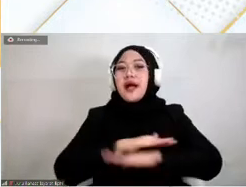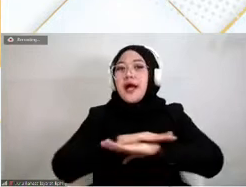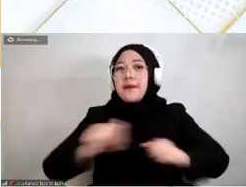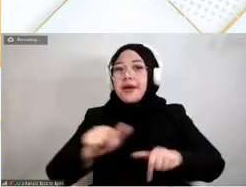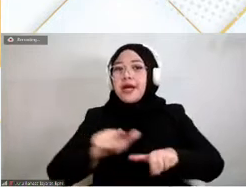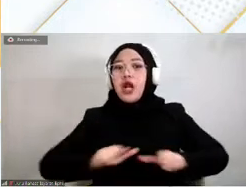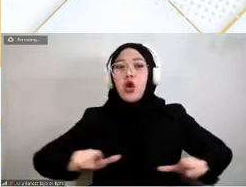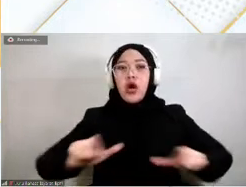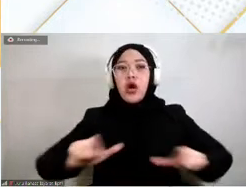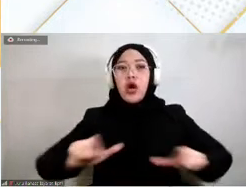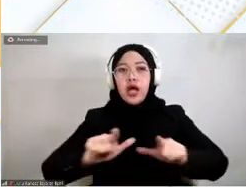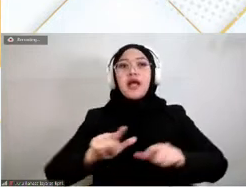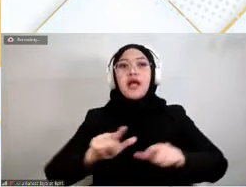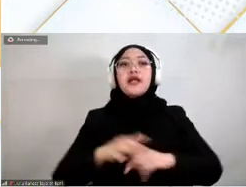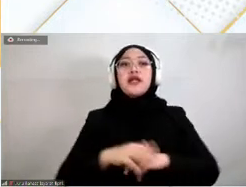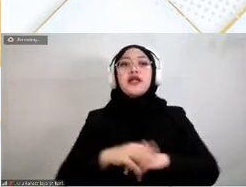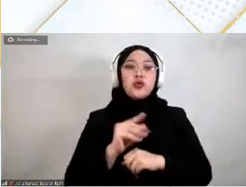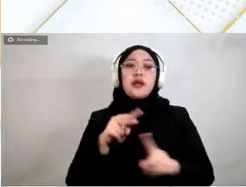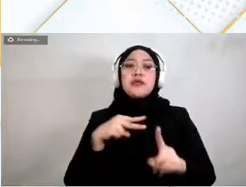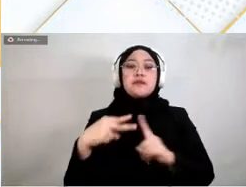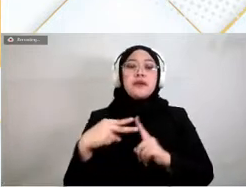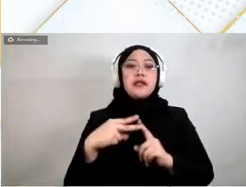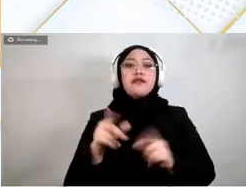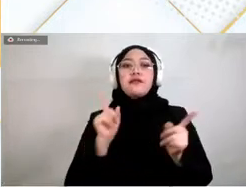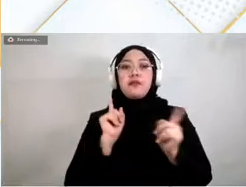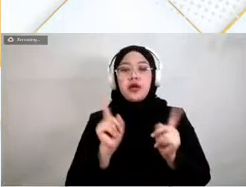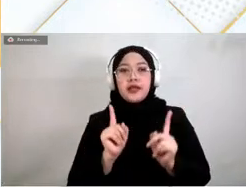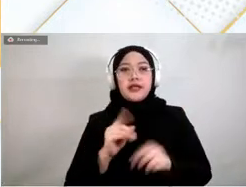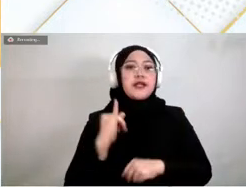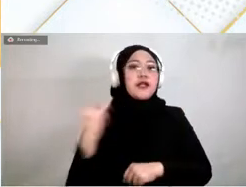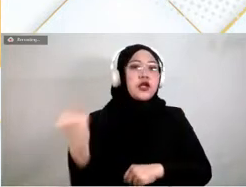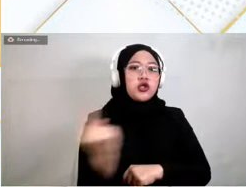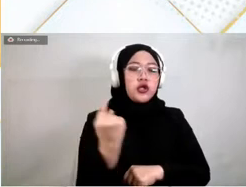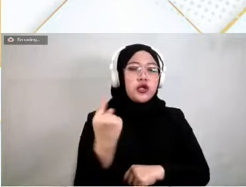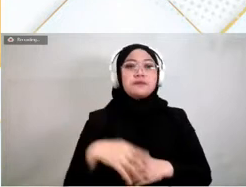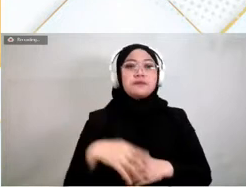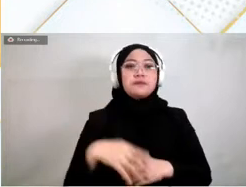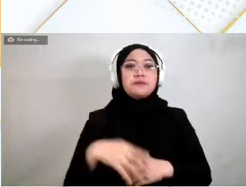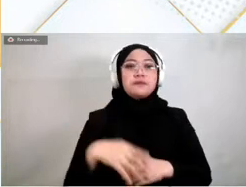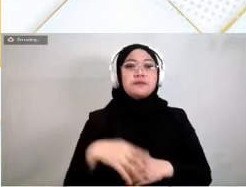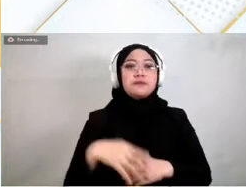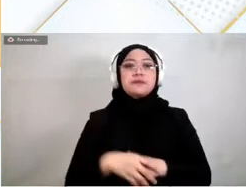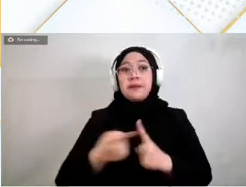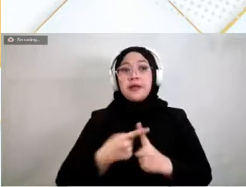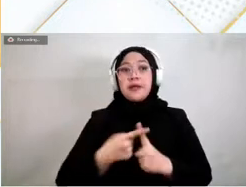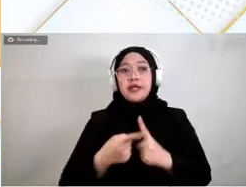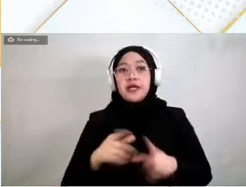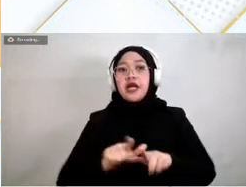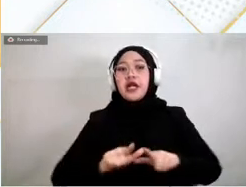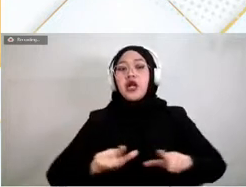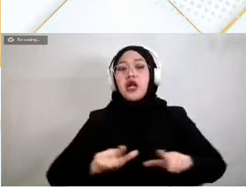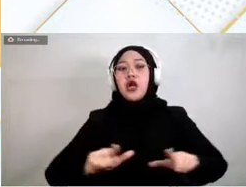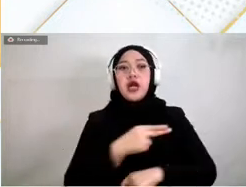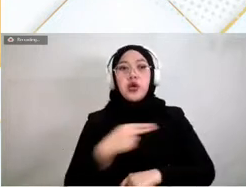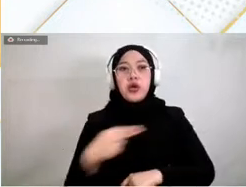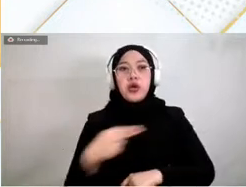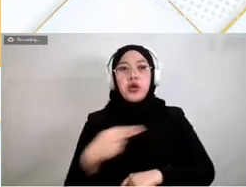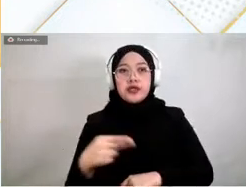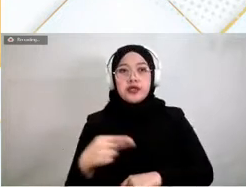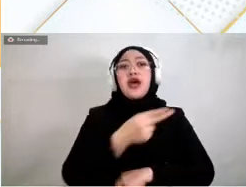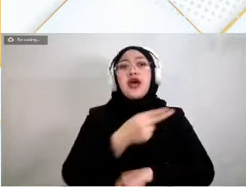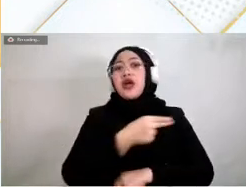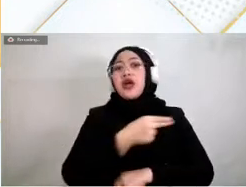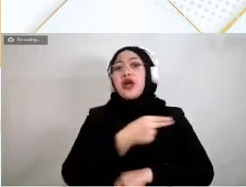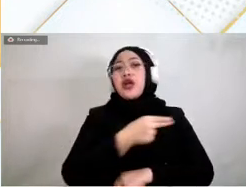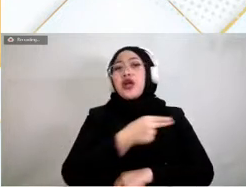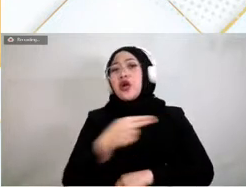international politics standpoints. First, from domestic security standpoints, as Indonesia's facade to the Pacific